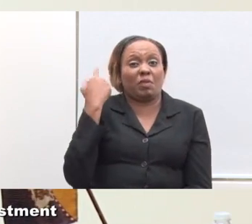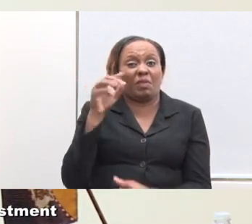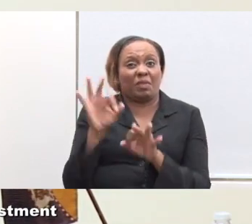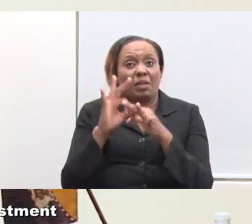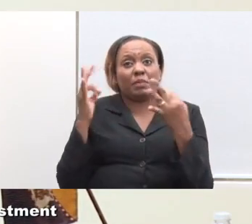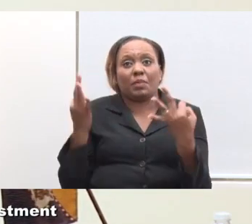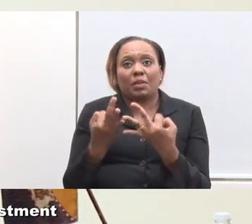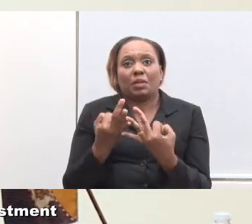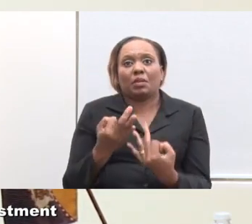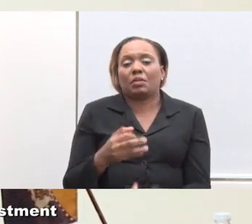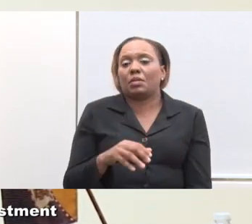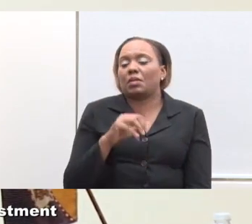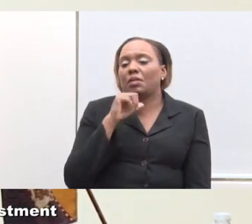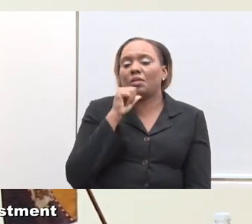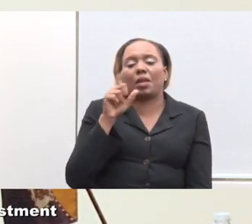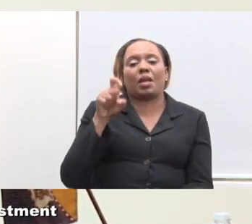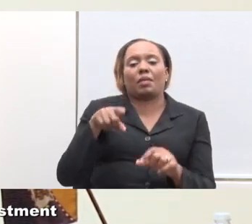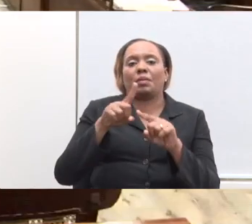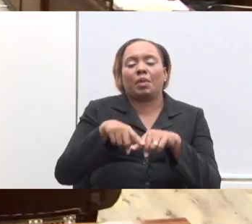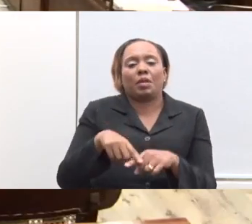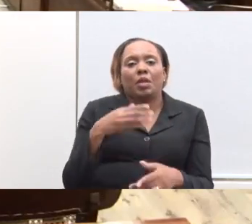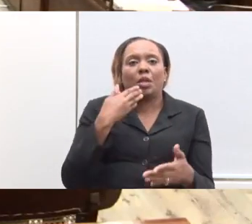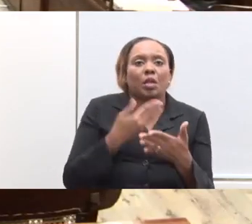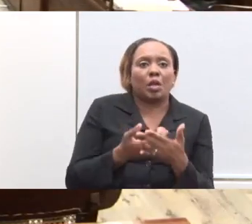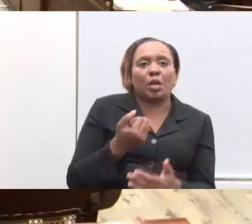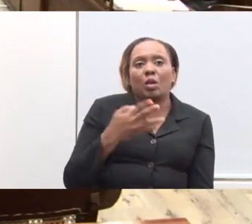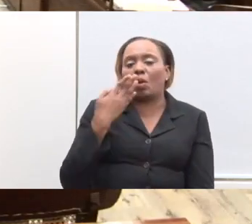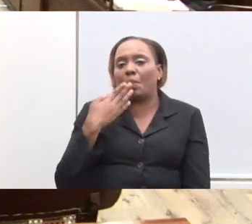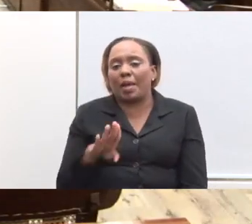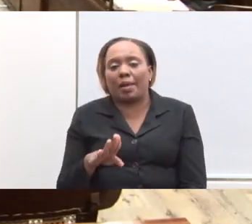bad landlords in this country.